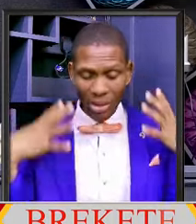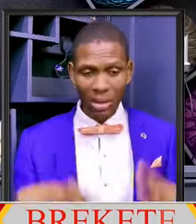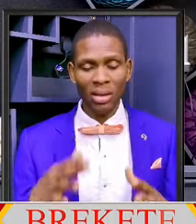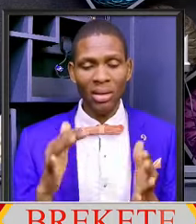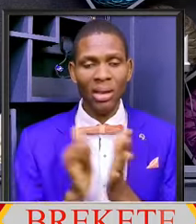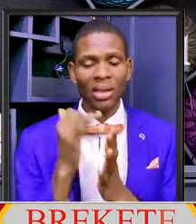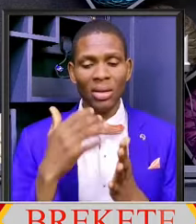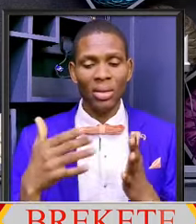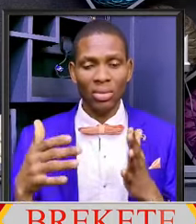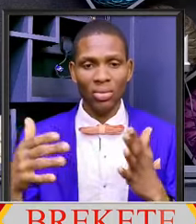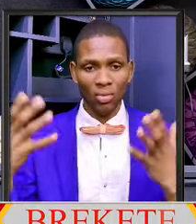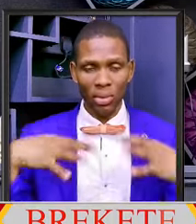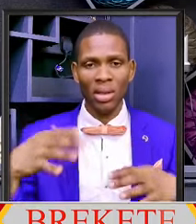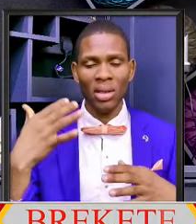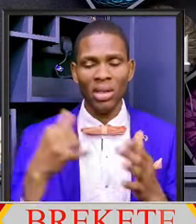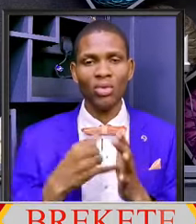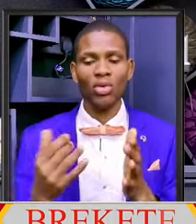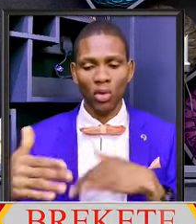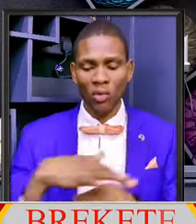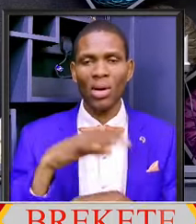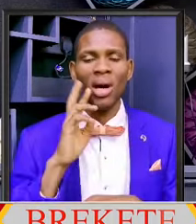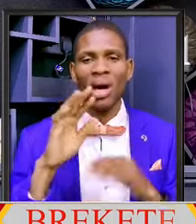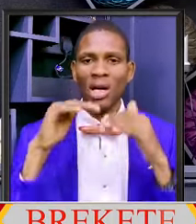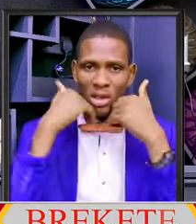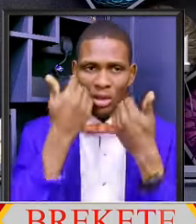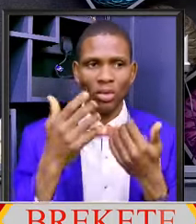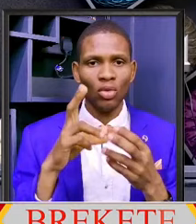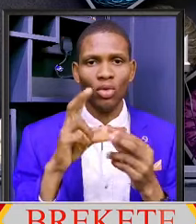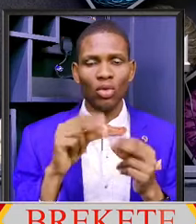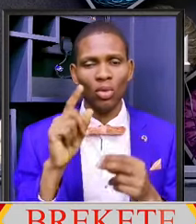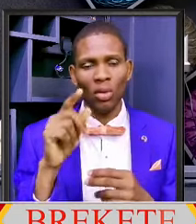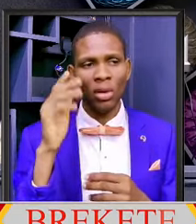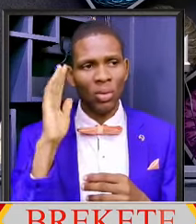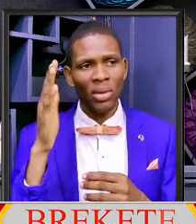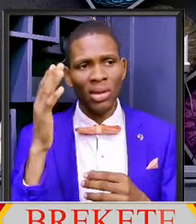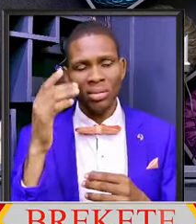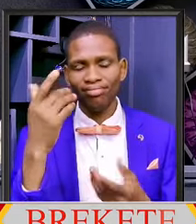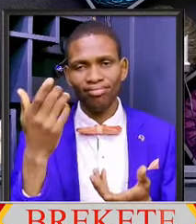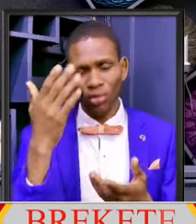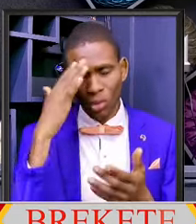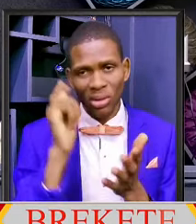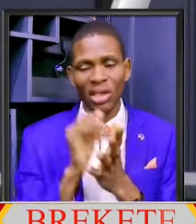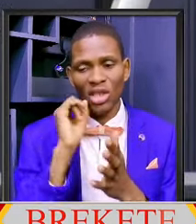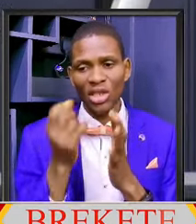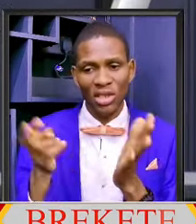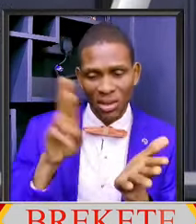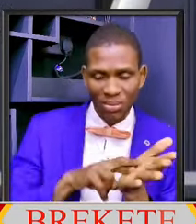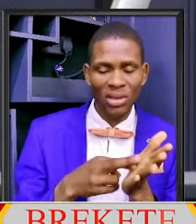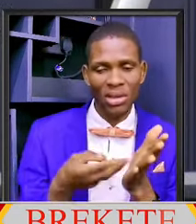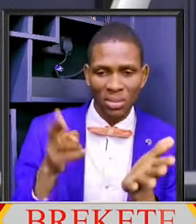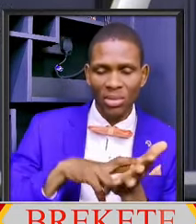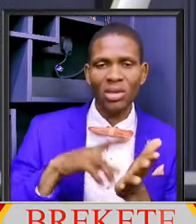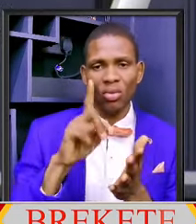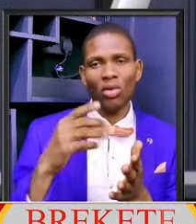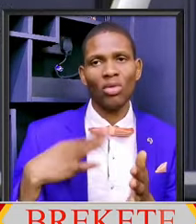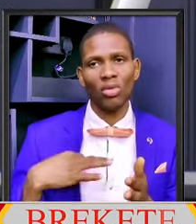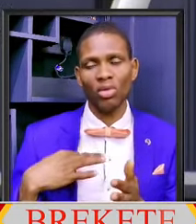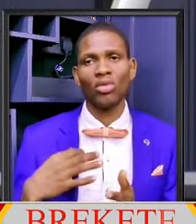that one go cover her everything. Shame. Nobody go to say she they repeat one cloth.